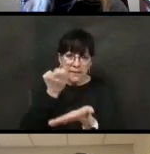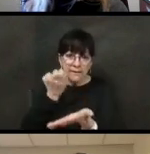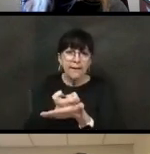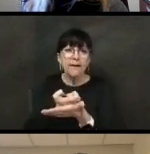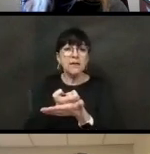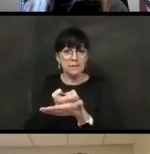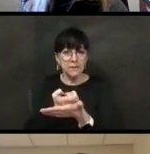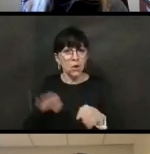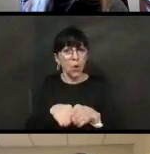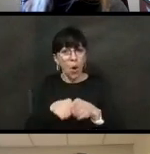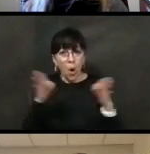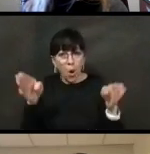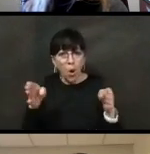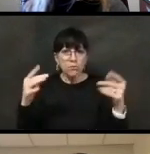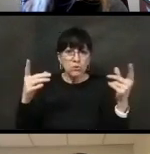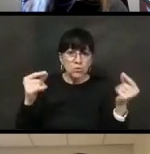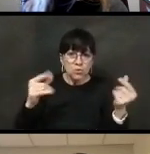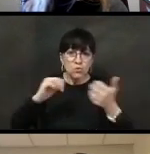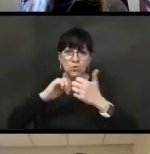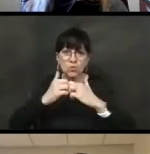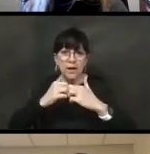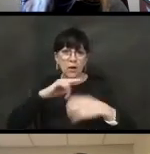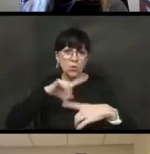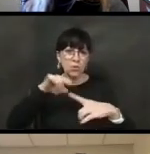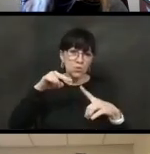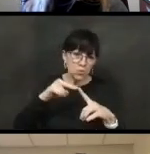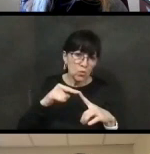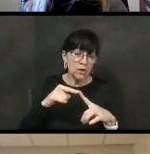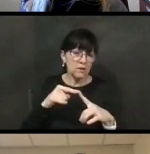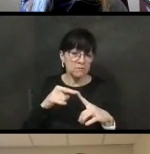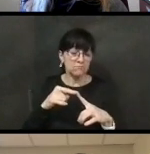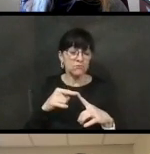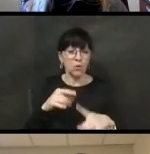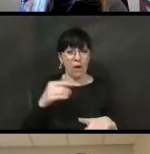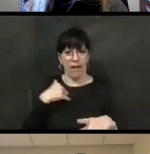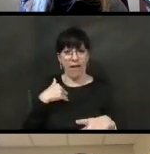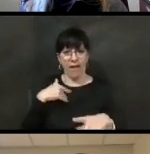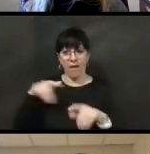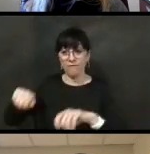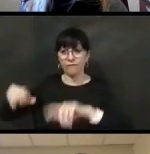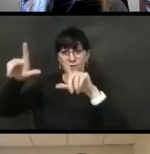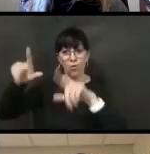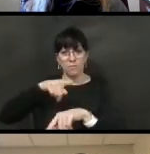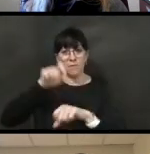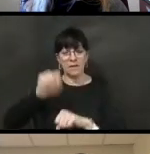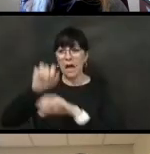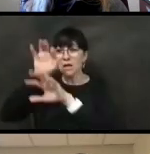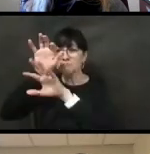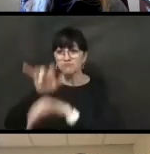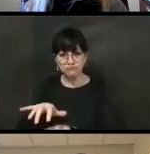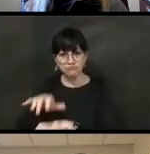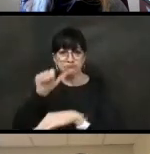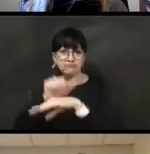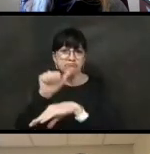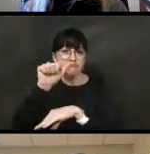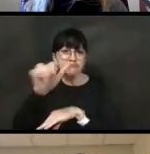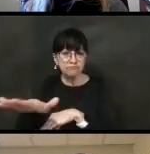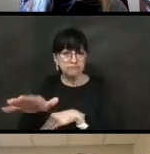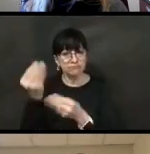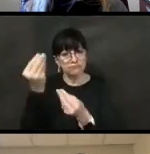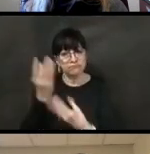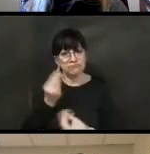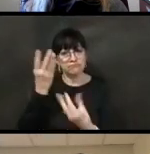of the page. We're doing these town halls to collect your feedback, so please fill out that form and let us know your thoughts on reopening and recovery. Also, for the latest